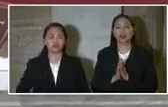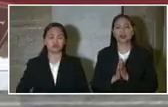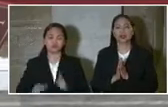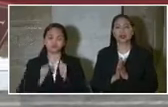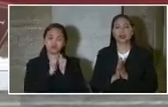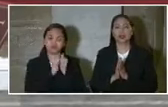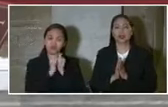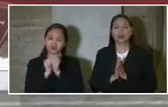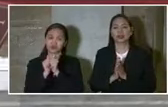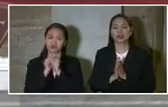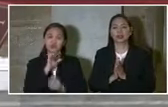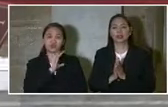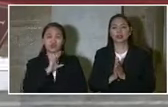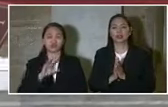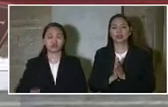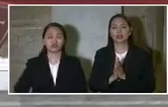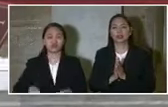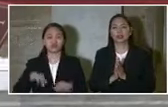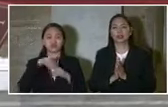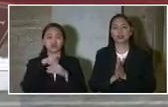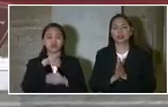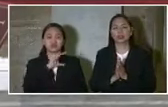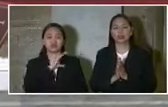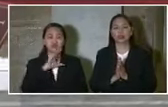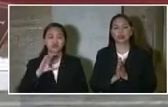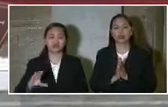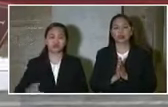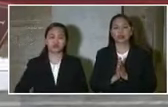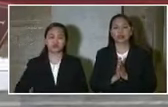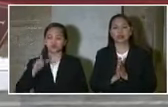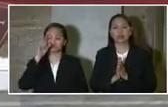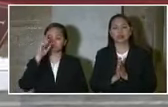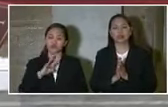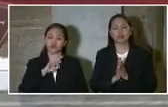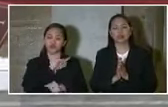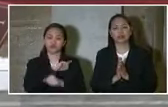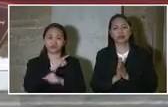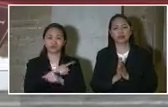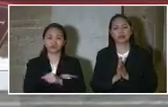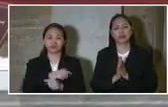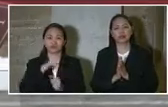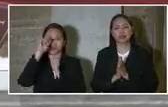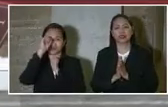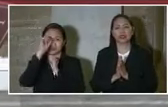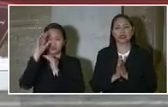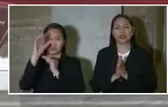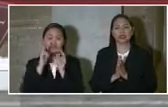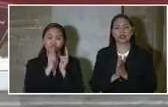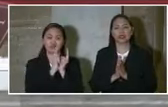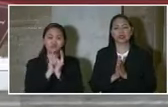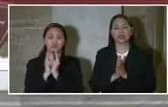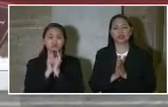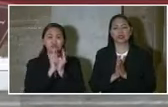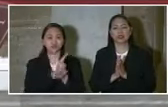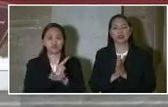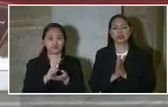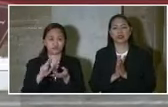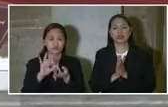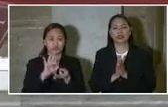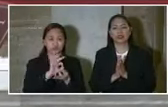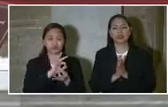and with him, and in him, O God, Almighty Father, in the unity of